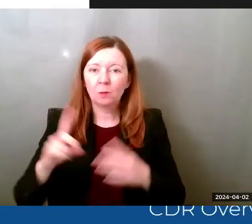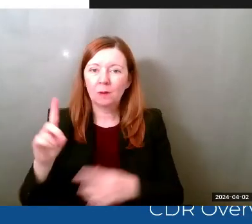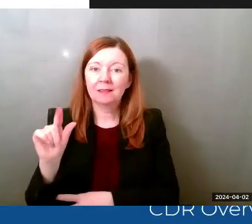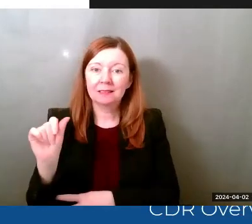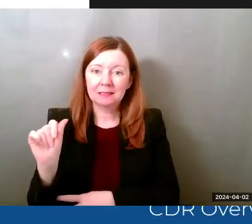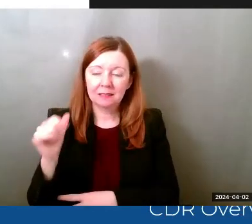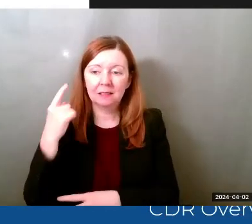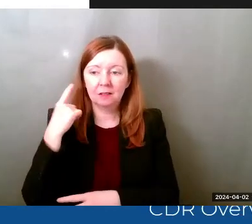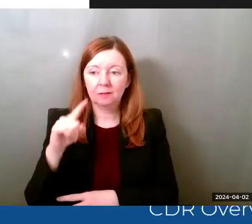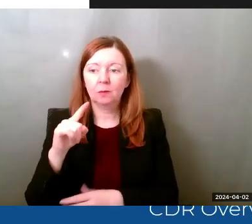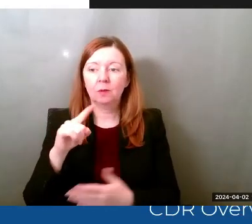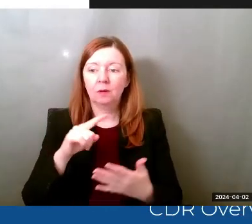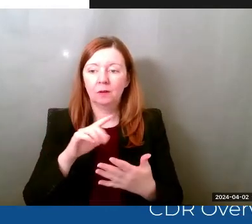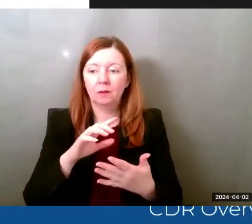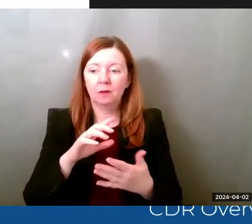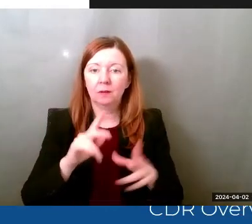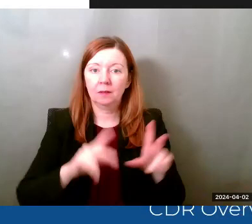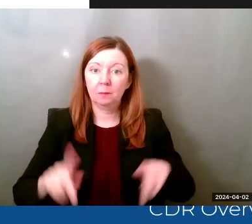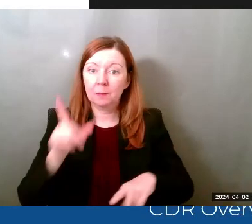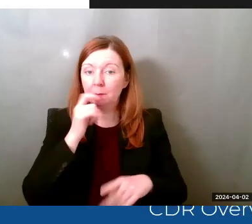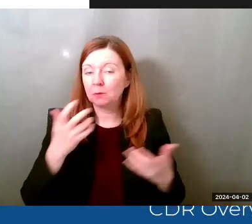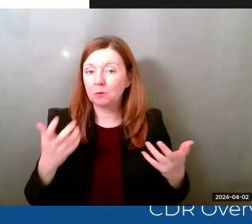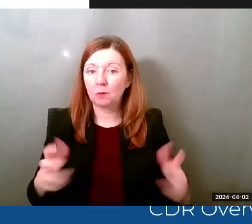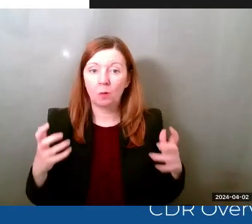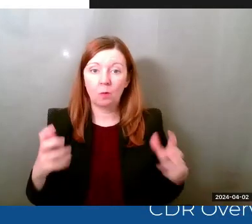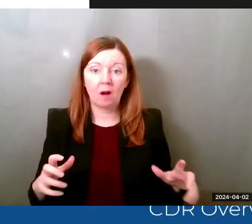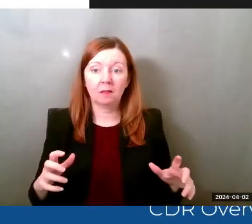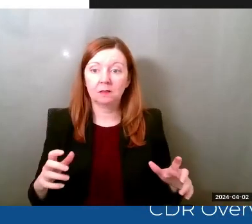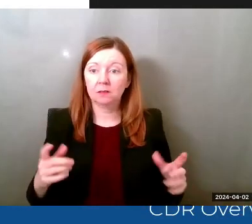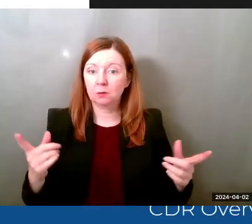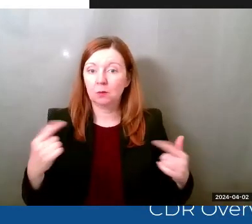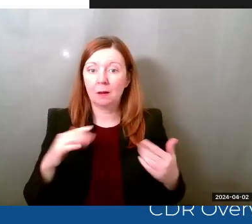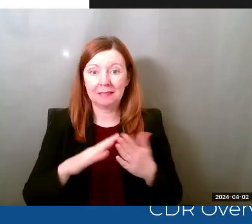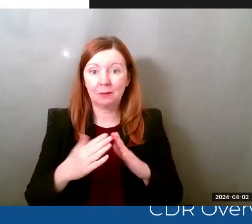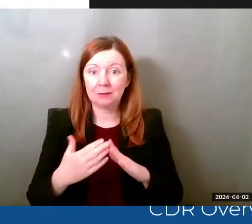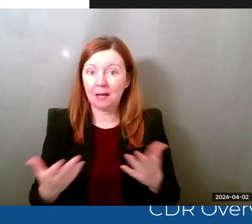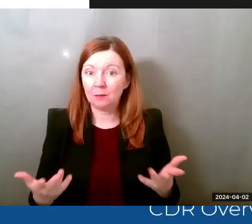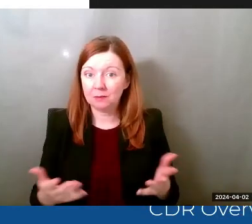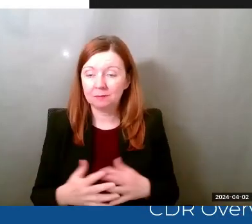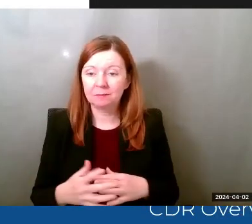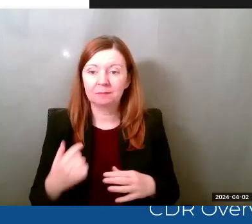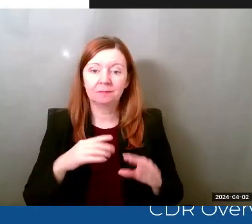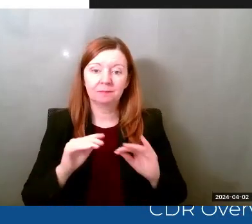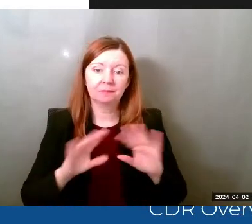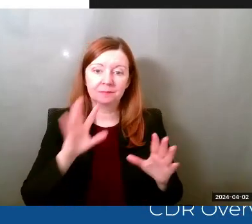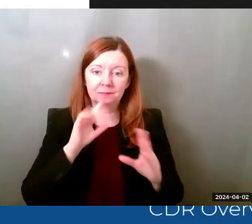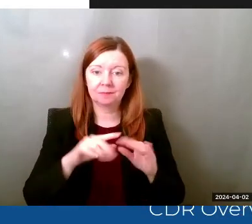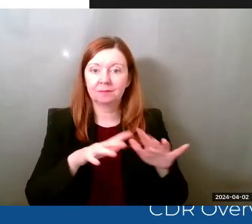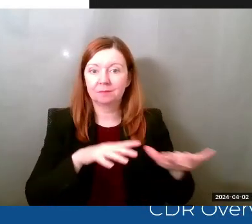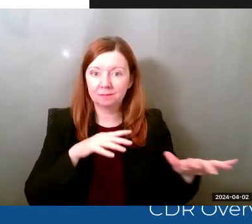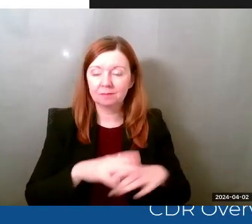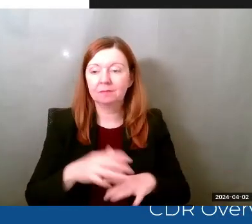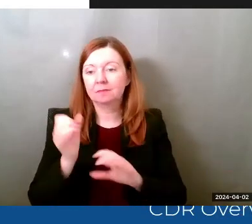is for those folks who don't want to come downtown. We've obviously talked about traffic and safety and parking